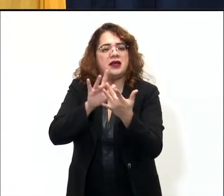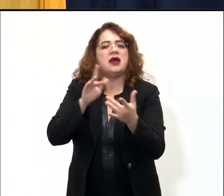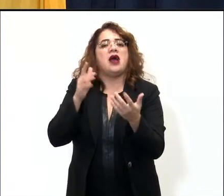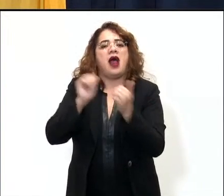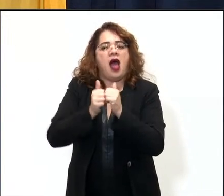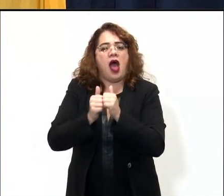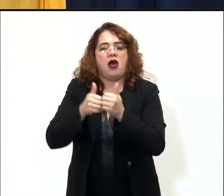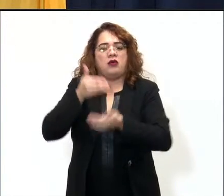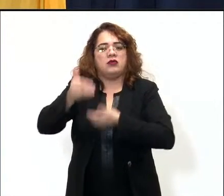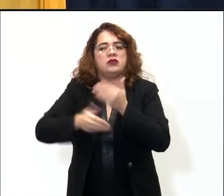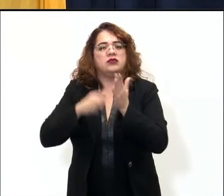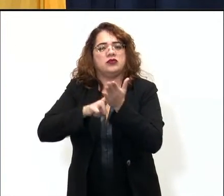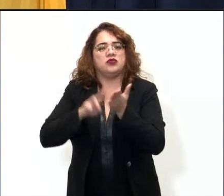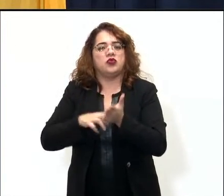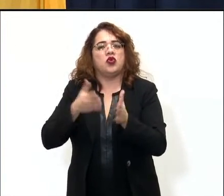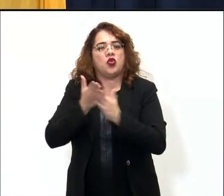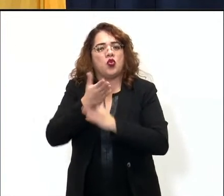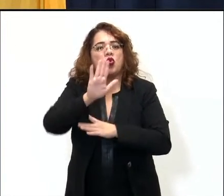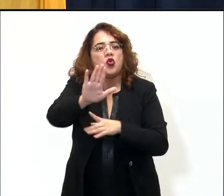we're not going to